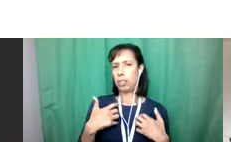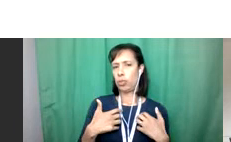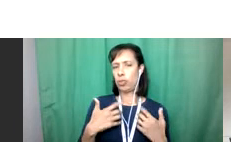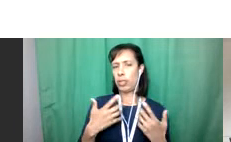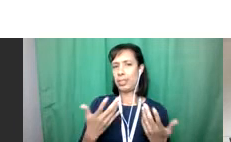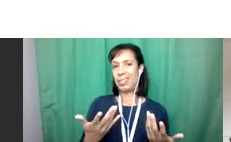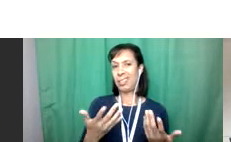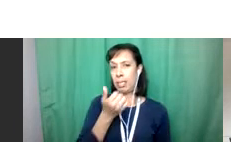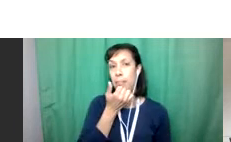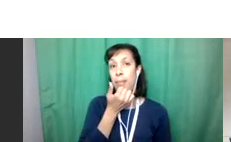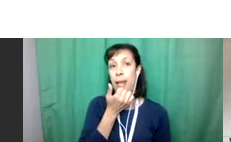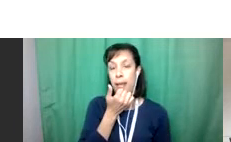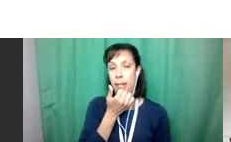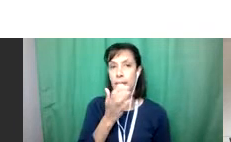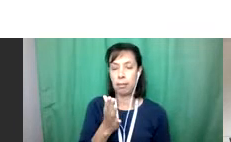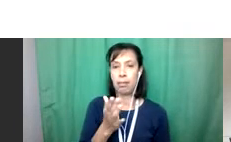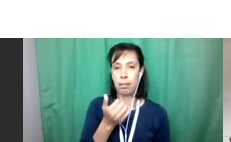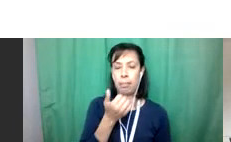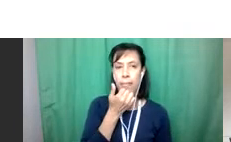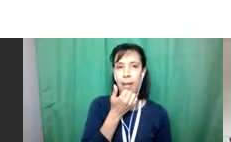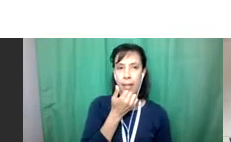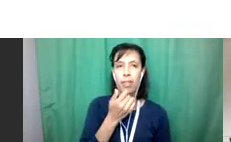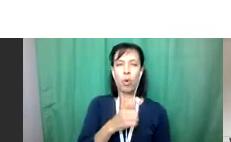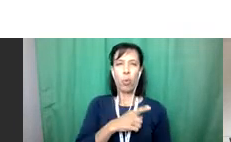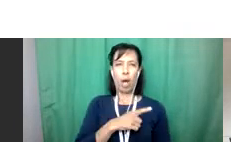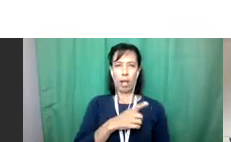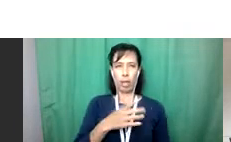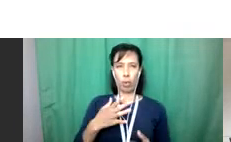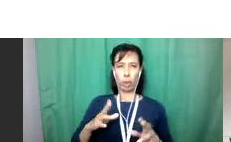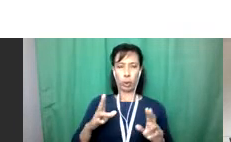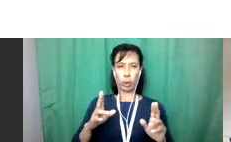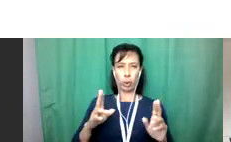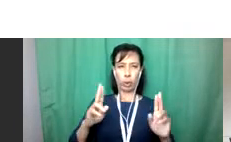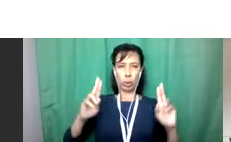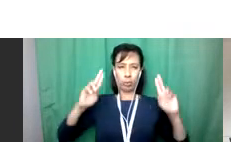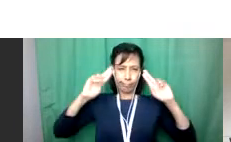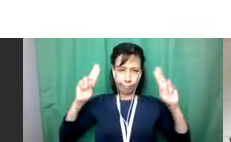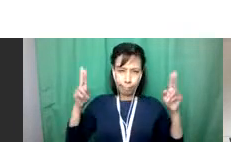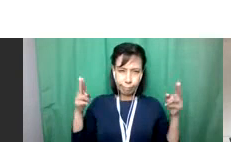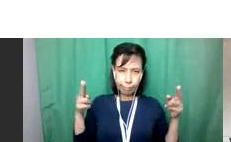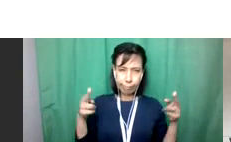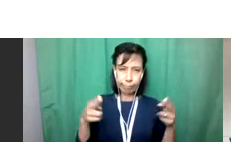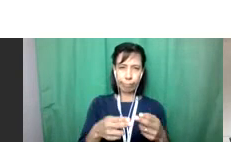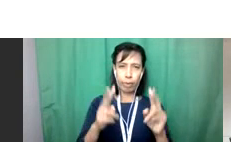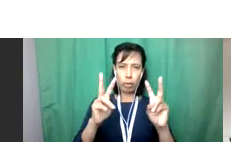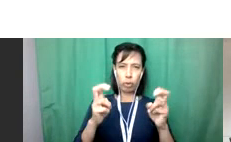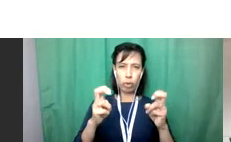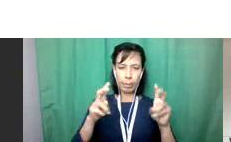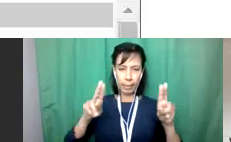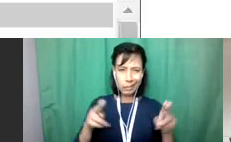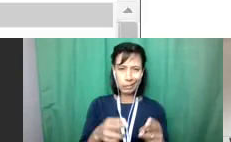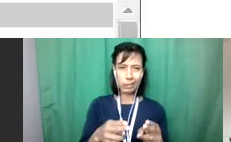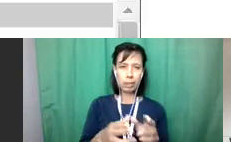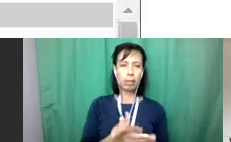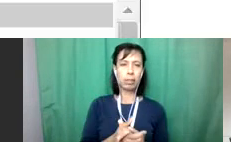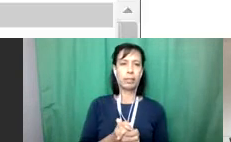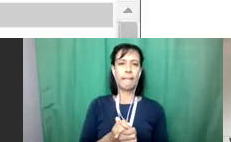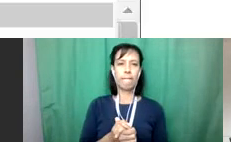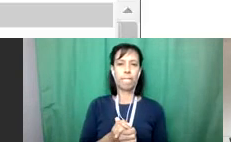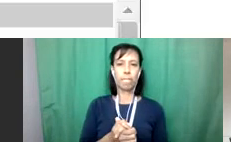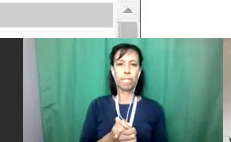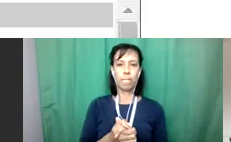as well? Because I want to narrow it down a little bit. Homeschooling, mathematics. Remember, I'm